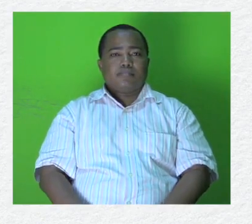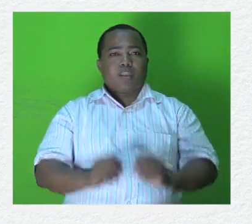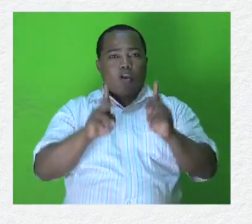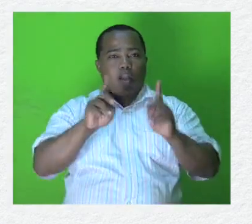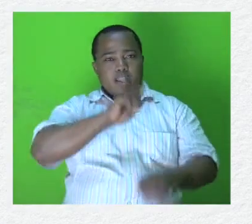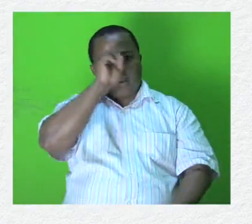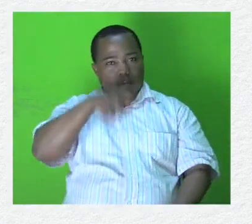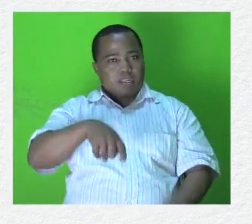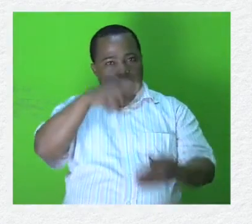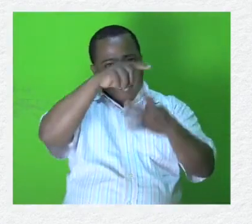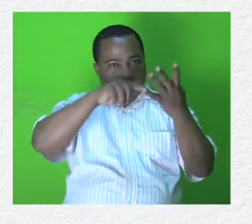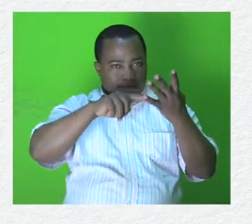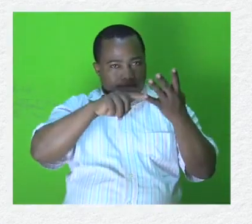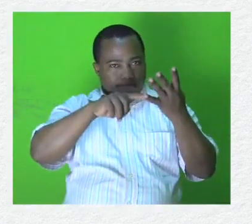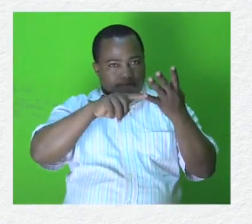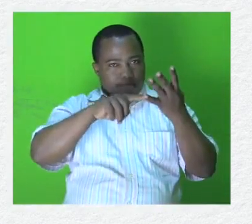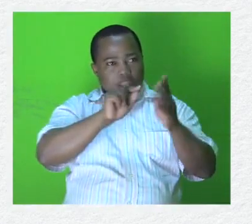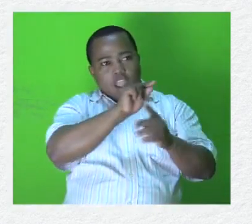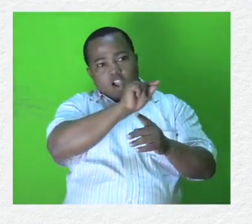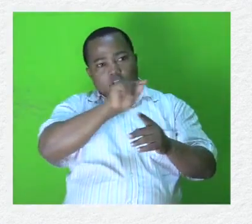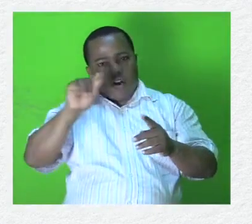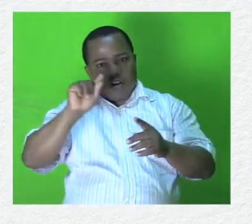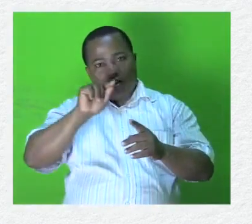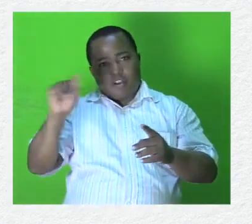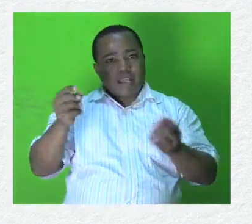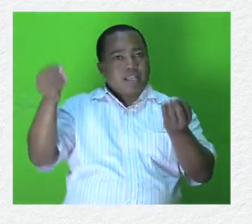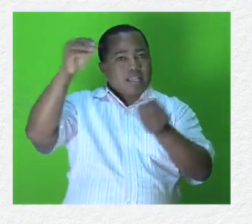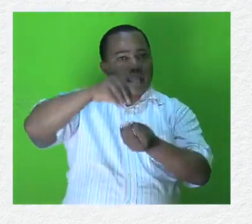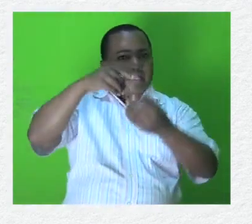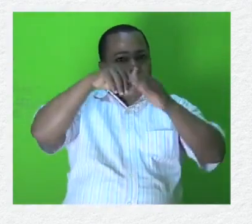Question number 4. Complete the following sentences.